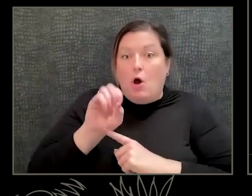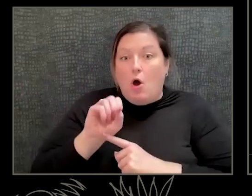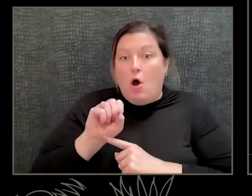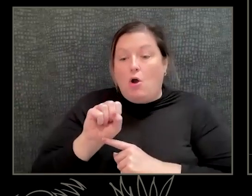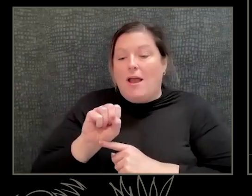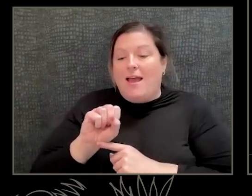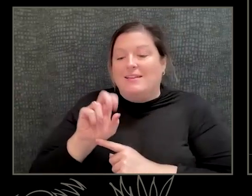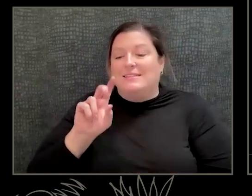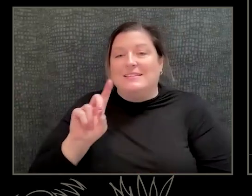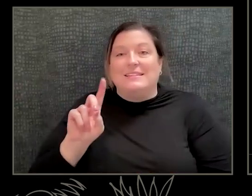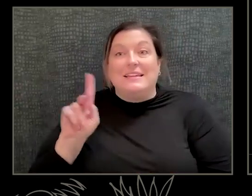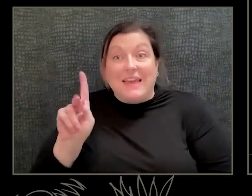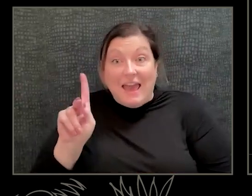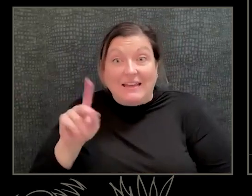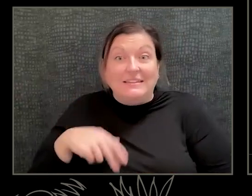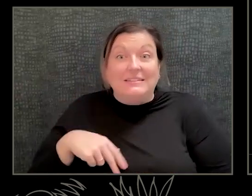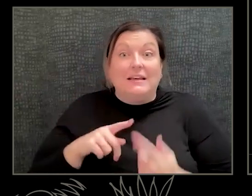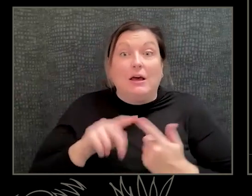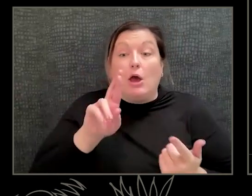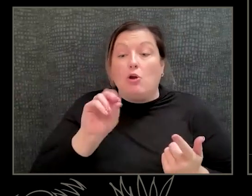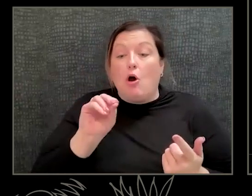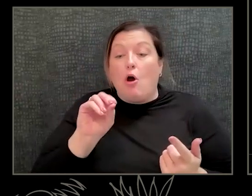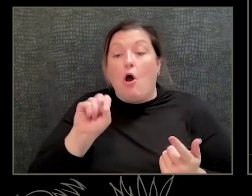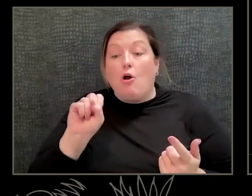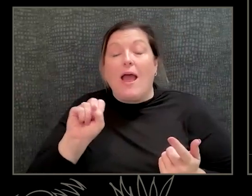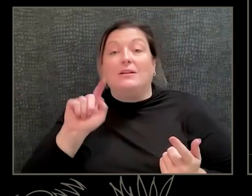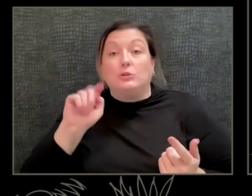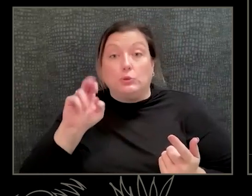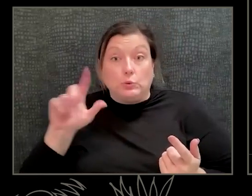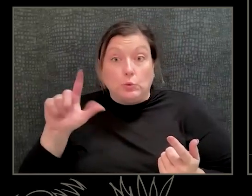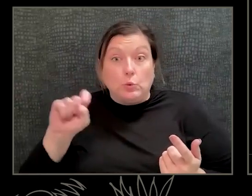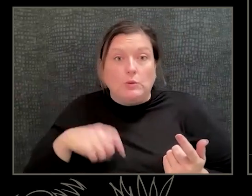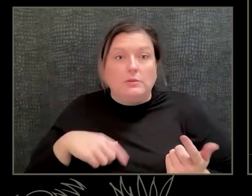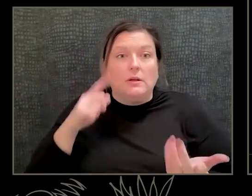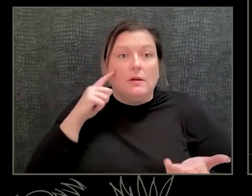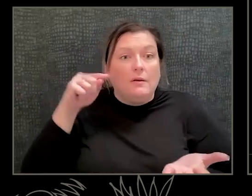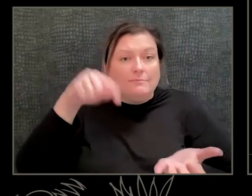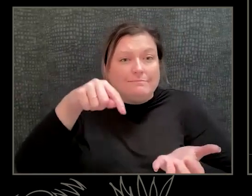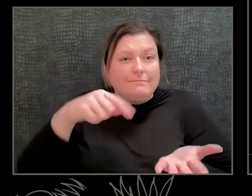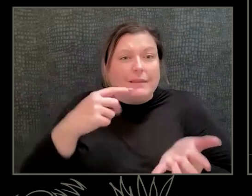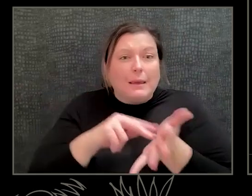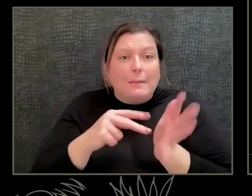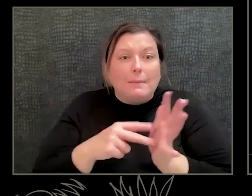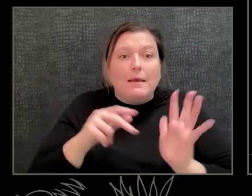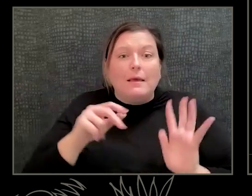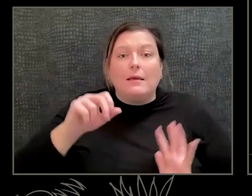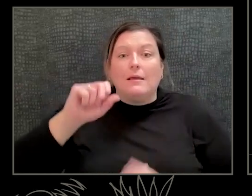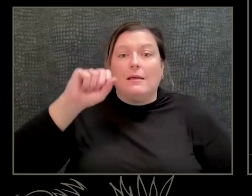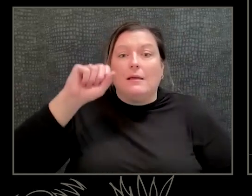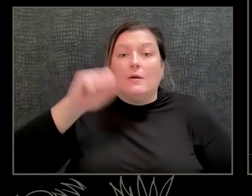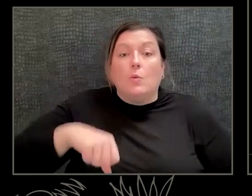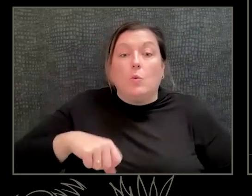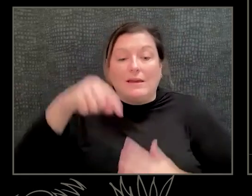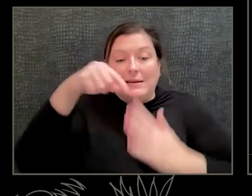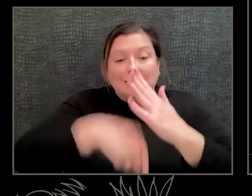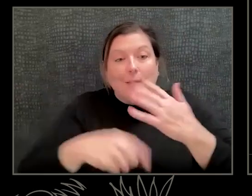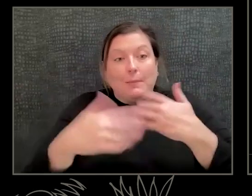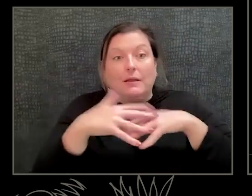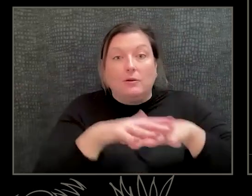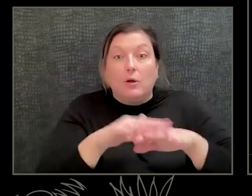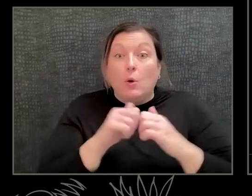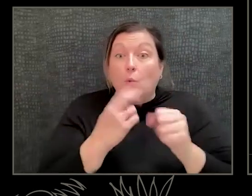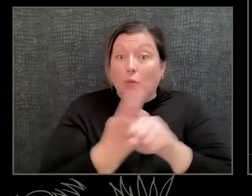tools. Because for a product like ours, this meant that we could deeply integrate with our